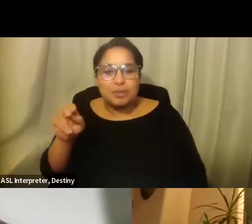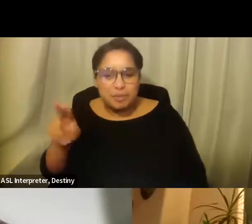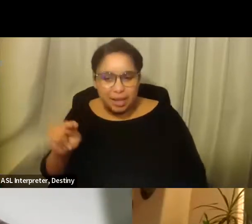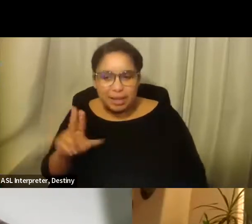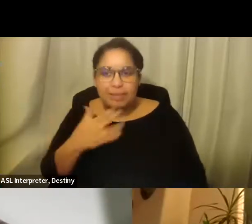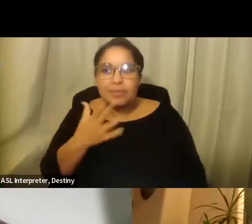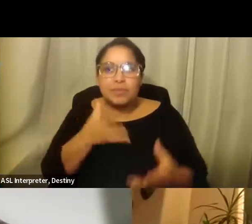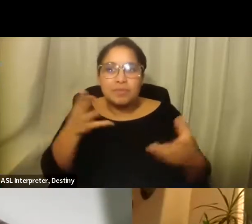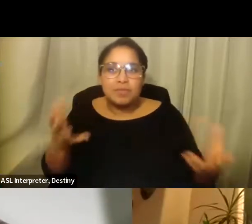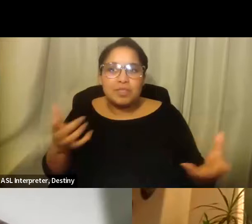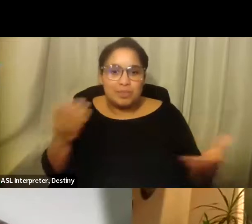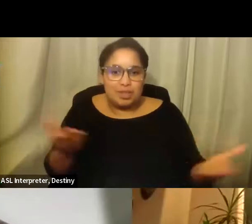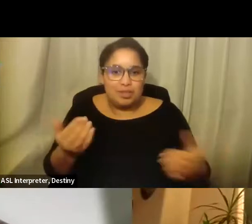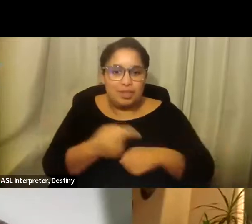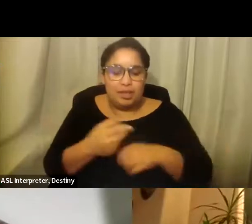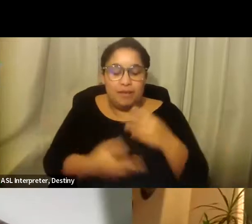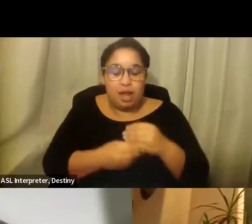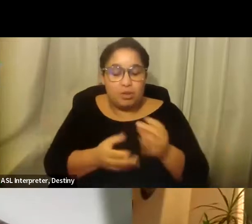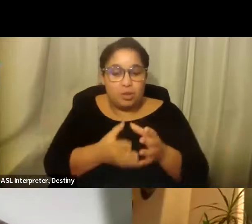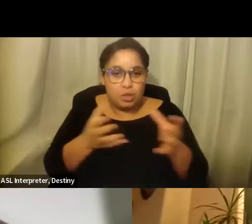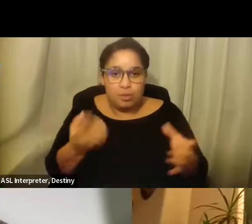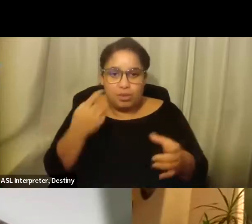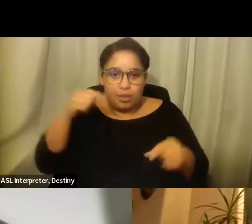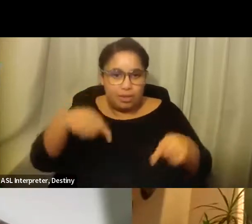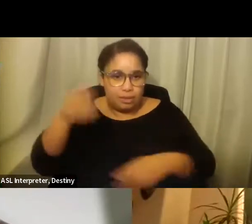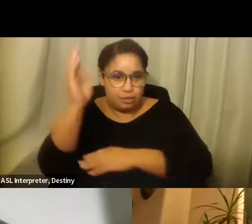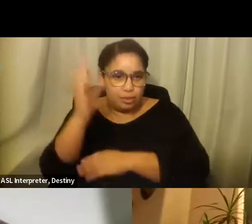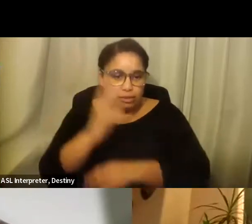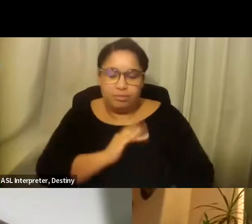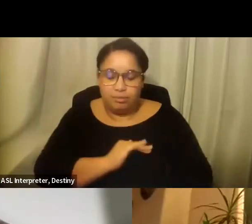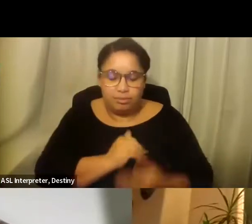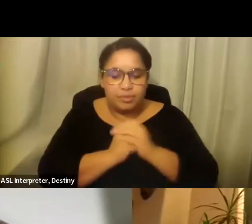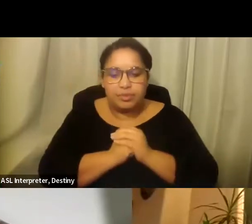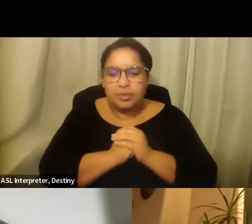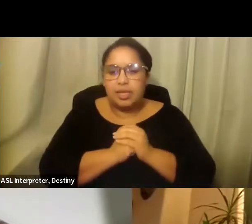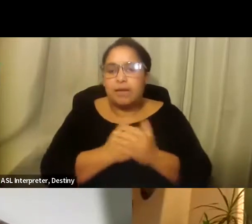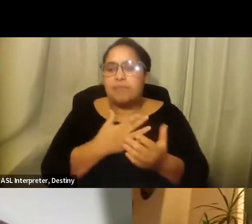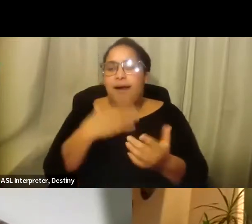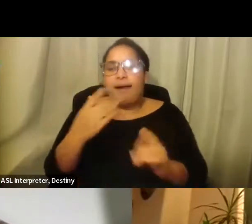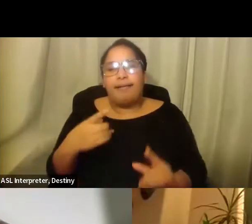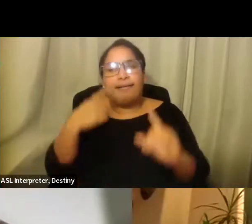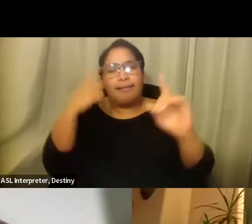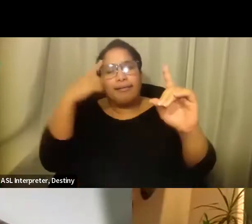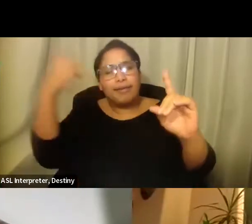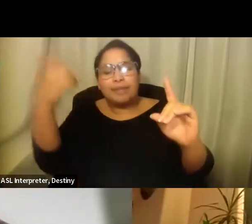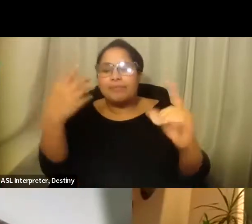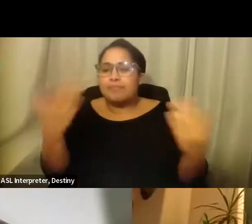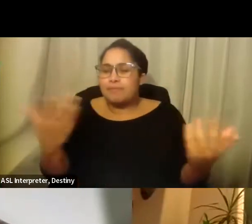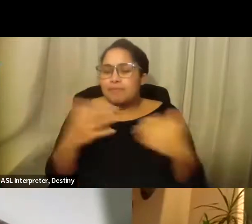thank you so much for being here, because you've added so much to this presentation. And, my high dream is that we can